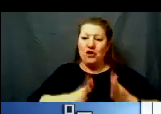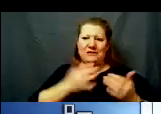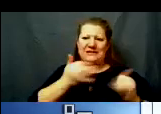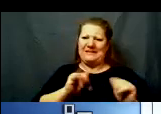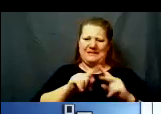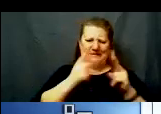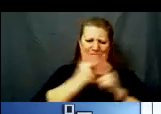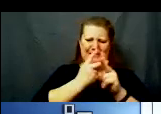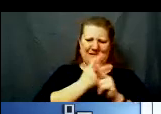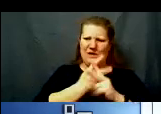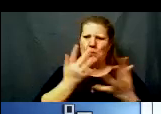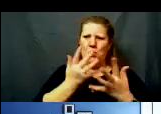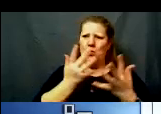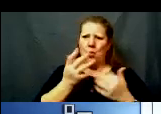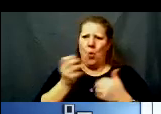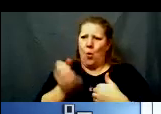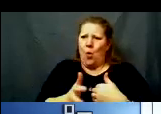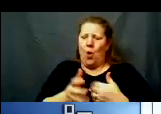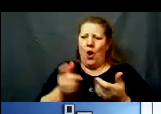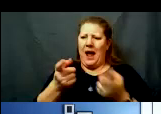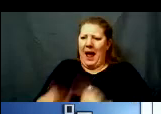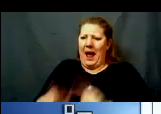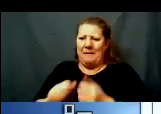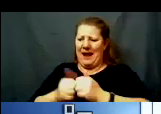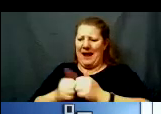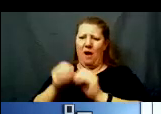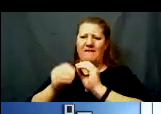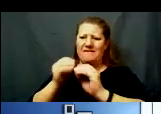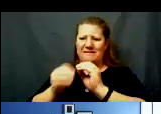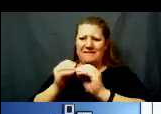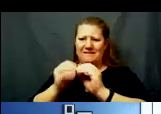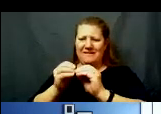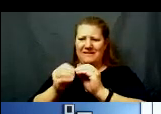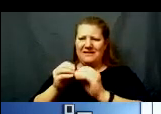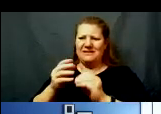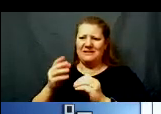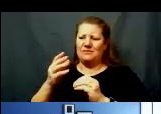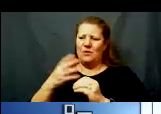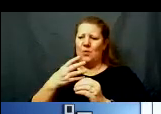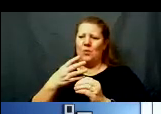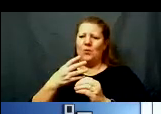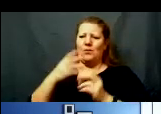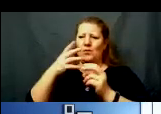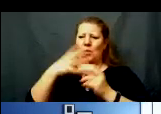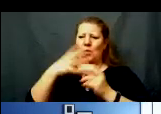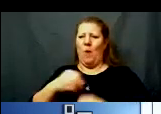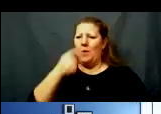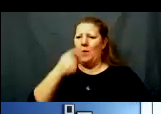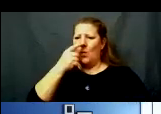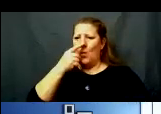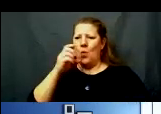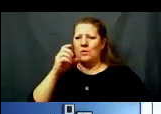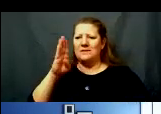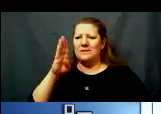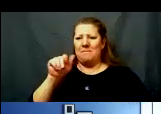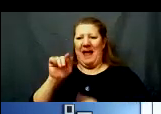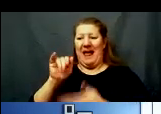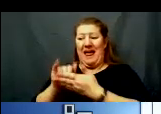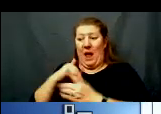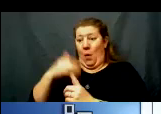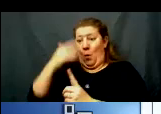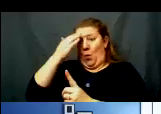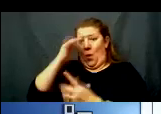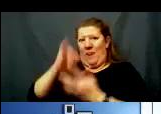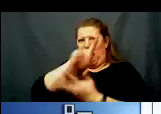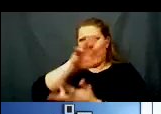sure exactly what is causing this or how to fix the problem of white nose syndrome, but we do know it's wiping these populations out. This